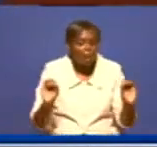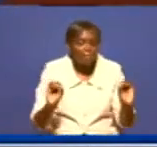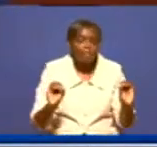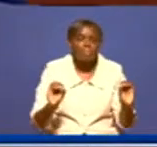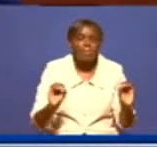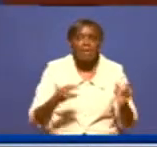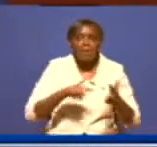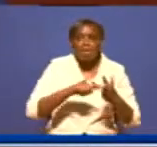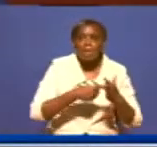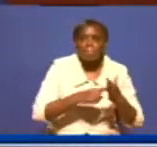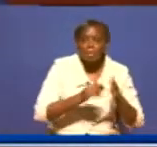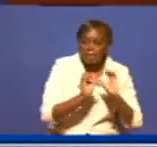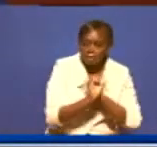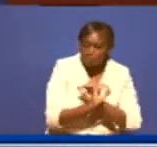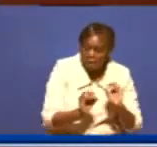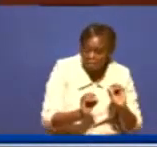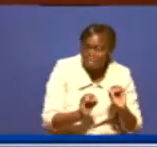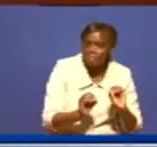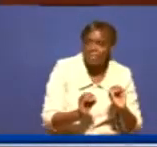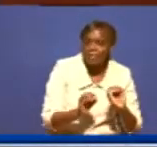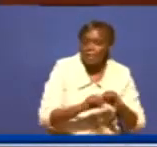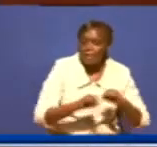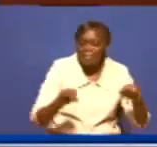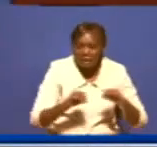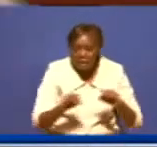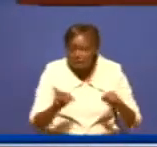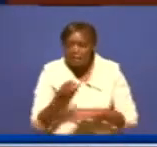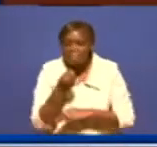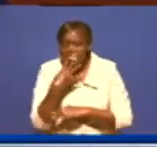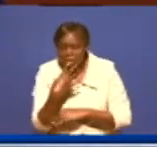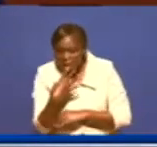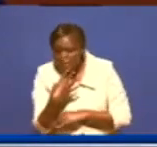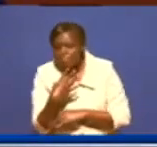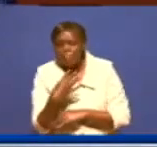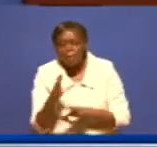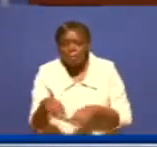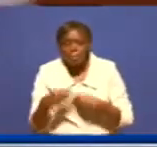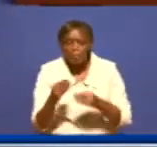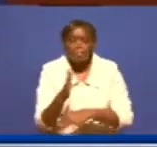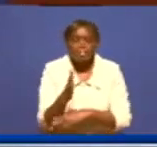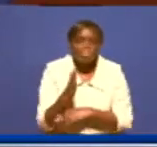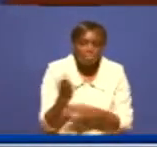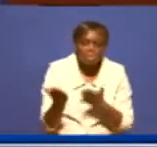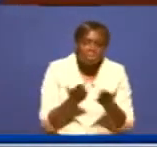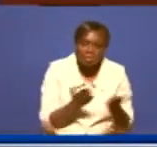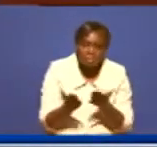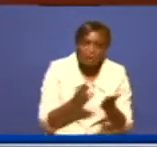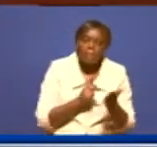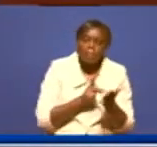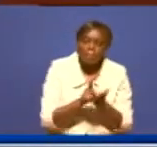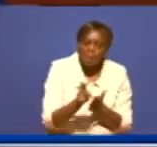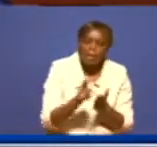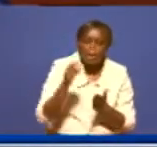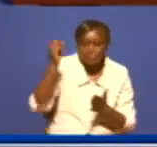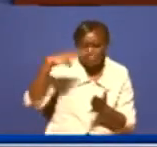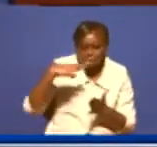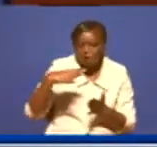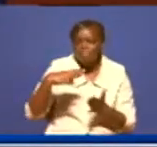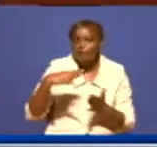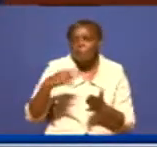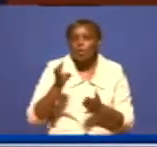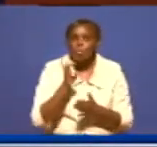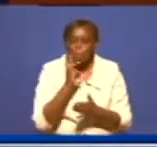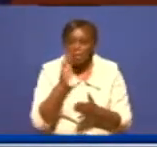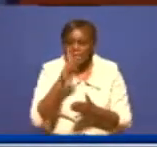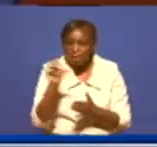fence, weeding of flowers, cleaning maybe of the cabros, providing security services, payment of electricity bills and water bills